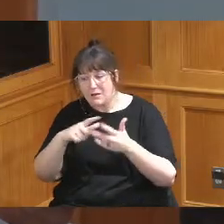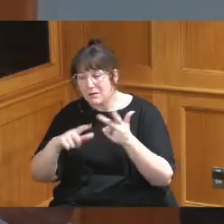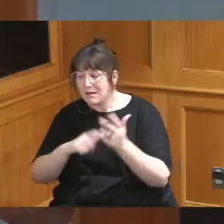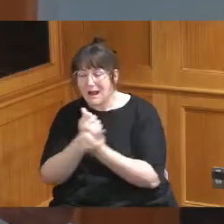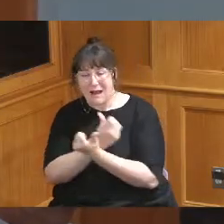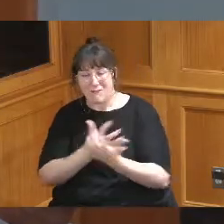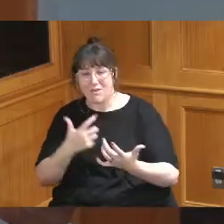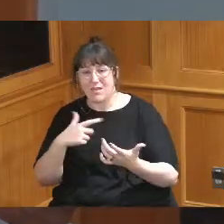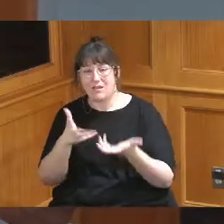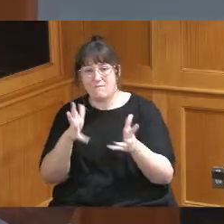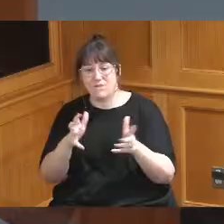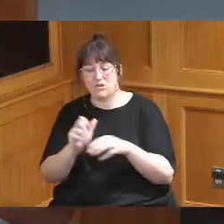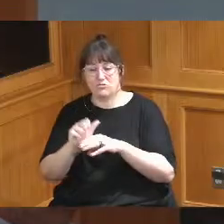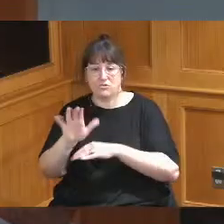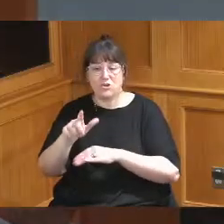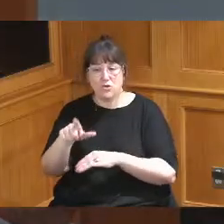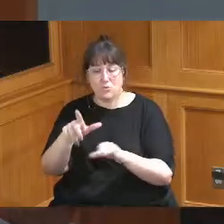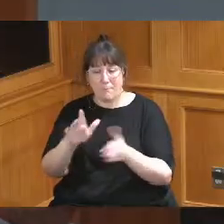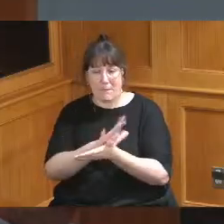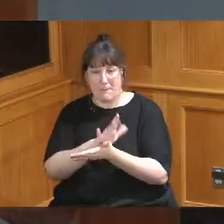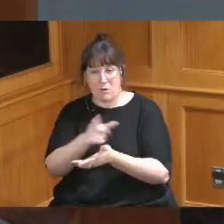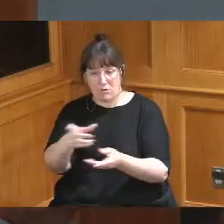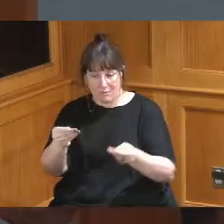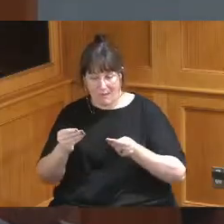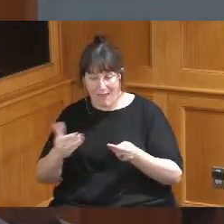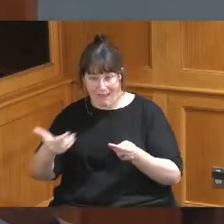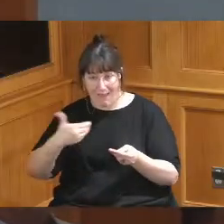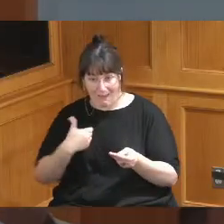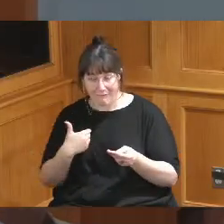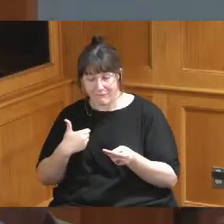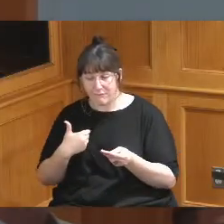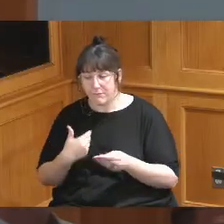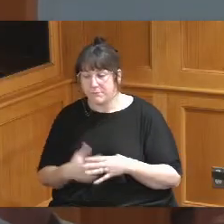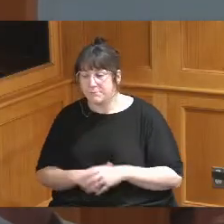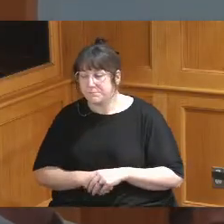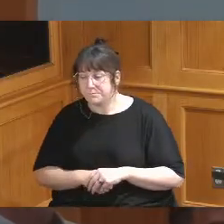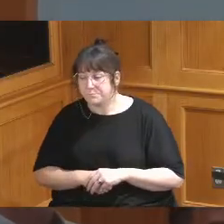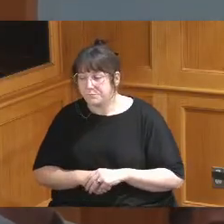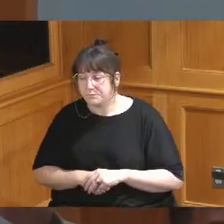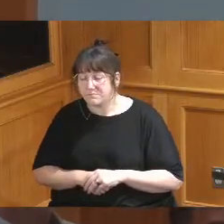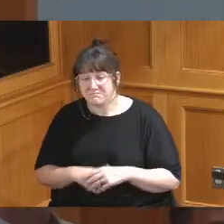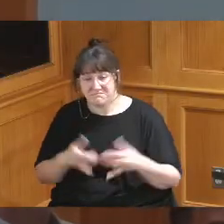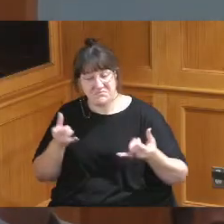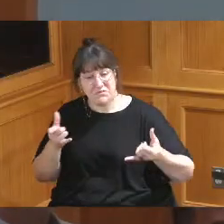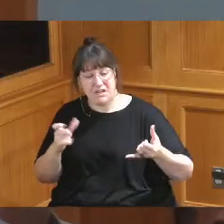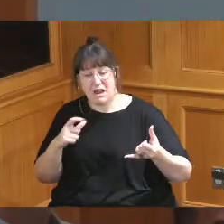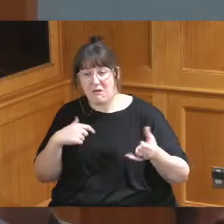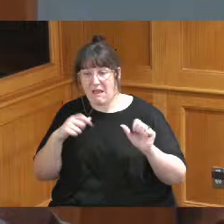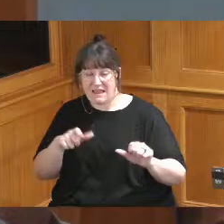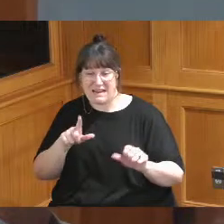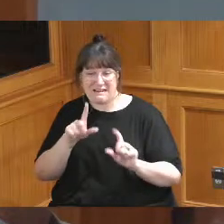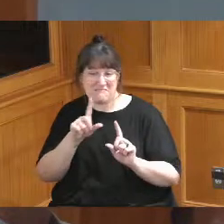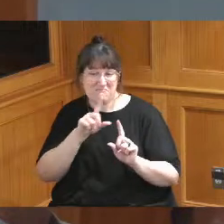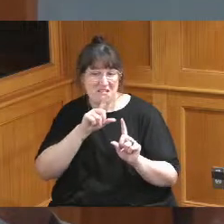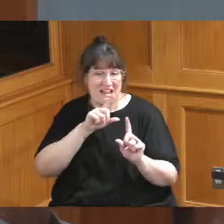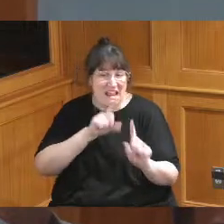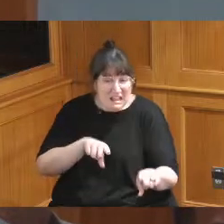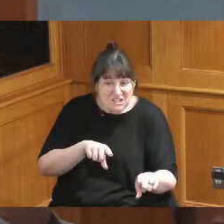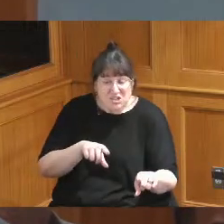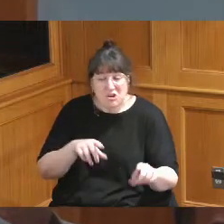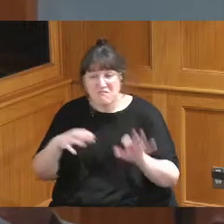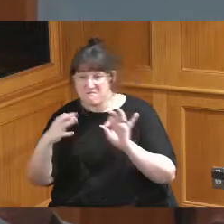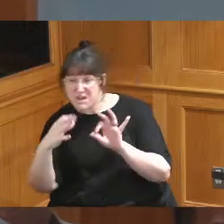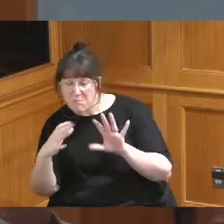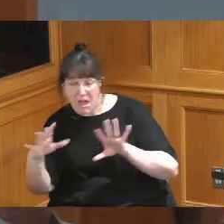matching funds. I believe that was placed on your desk this morning. With that, I'd be happy to answer any questions or hear any